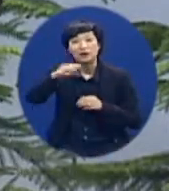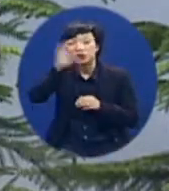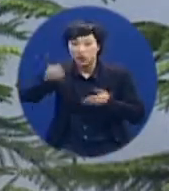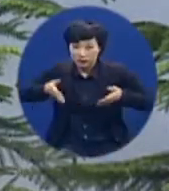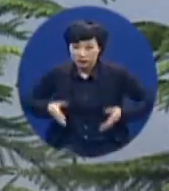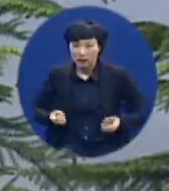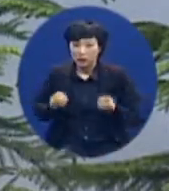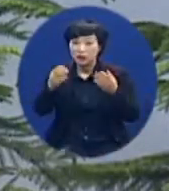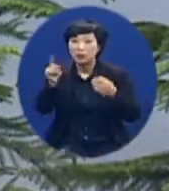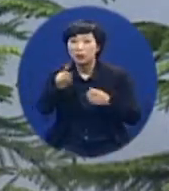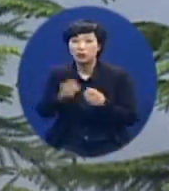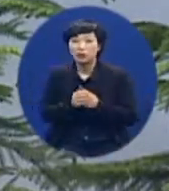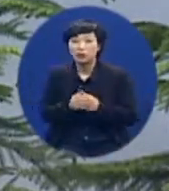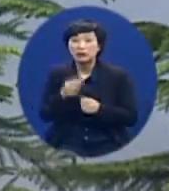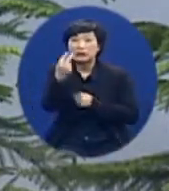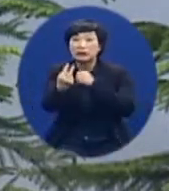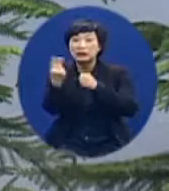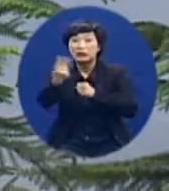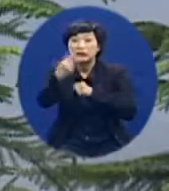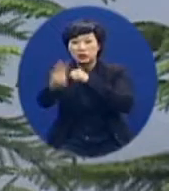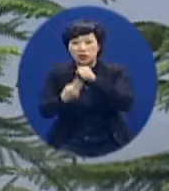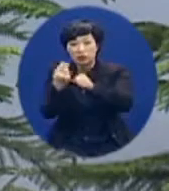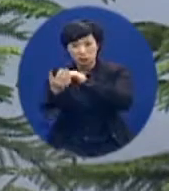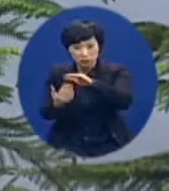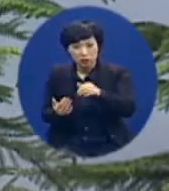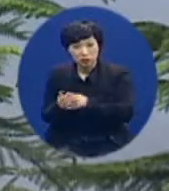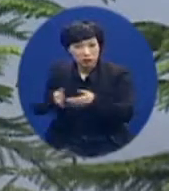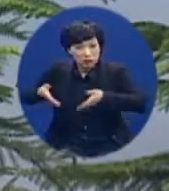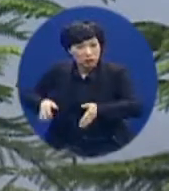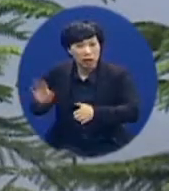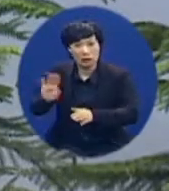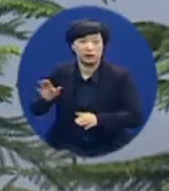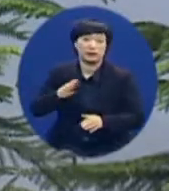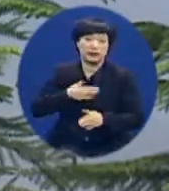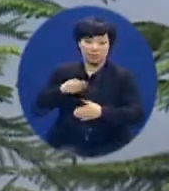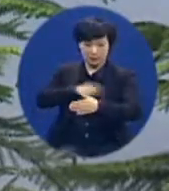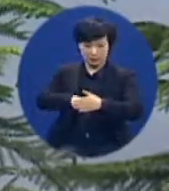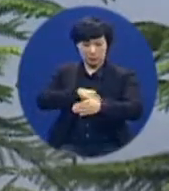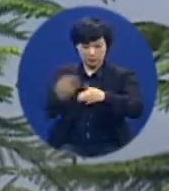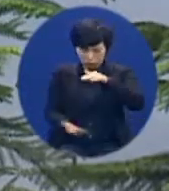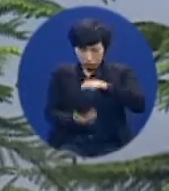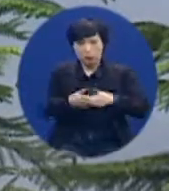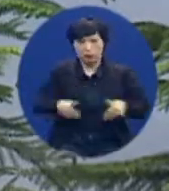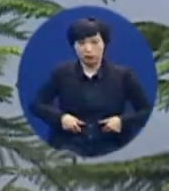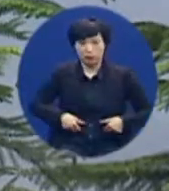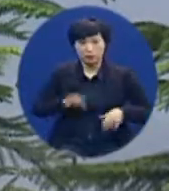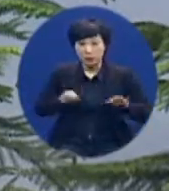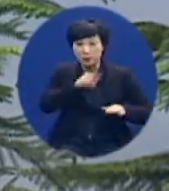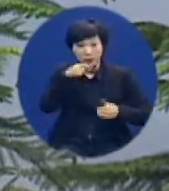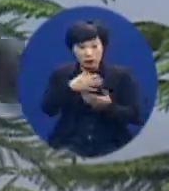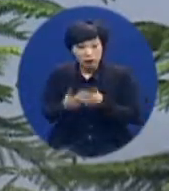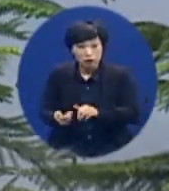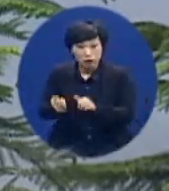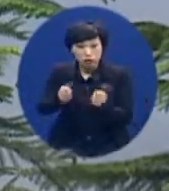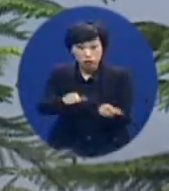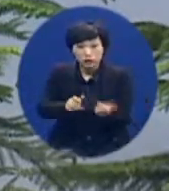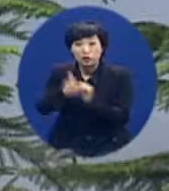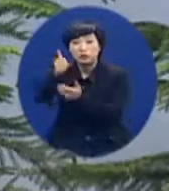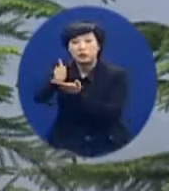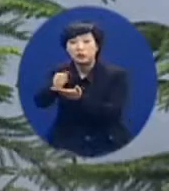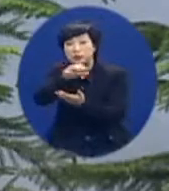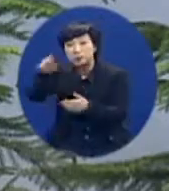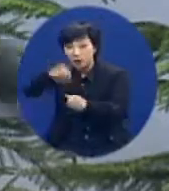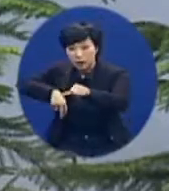one who has Jesus birth in the manger 2,000 years ago in him. Christmas will be fulfilled in